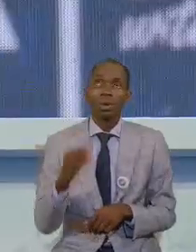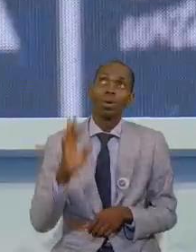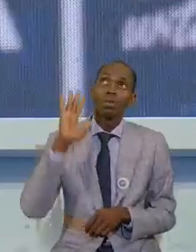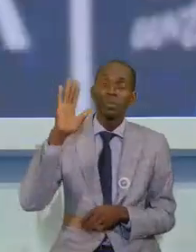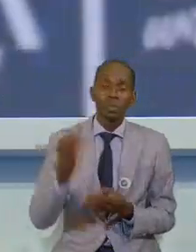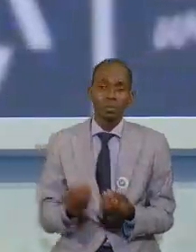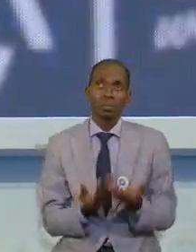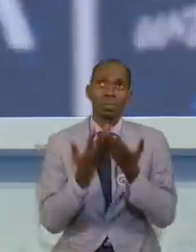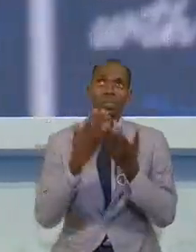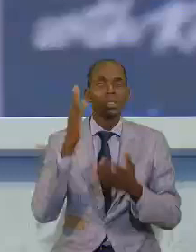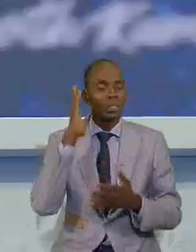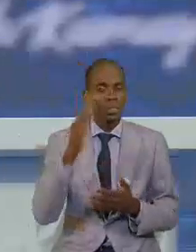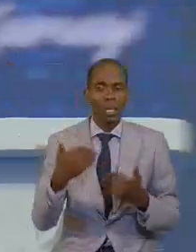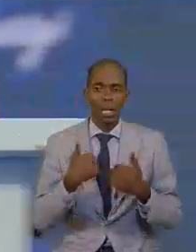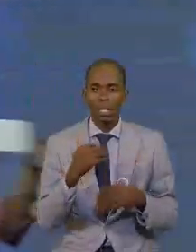end.